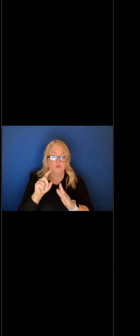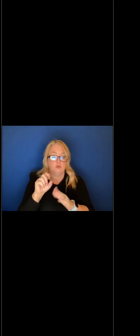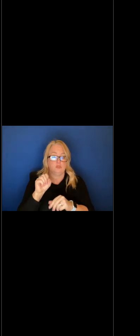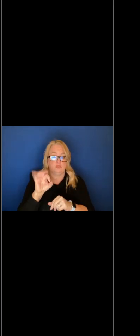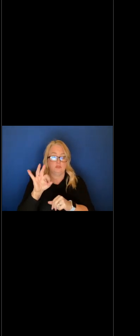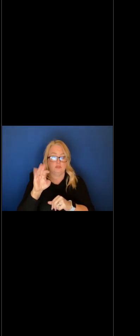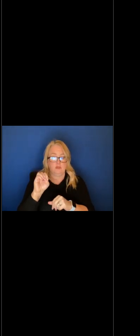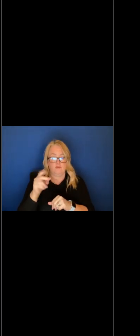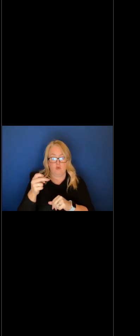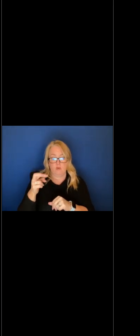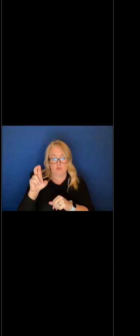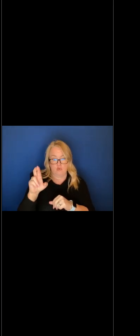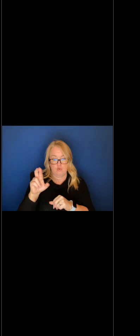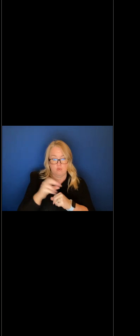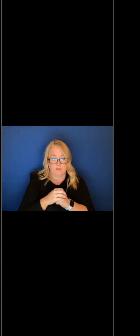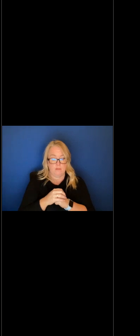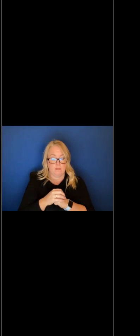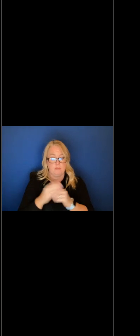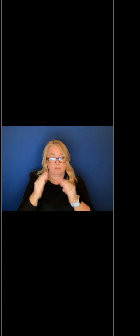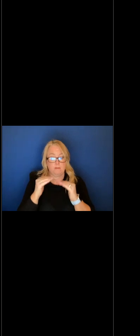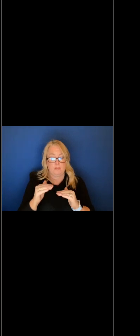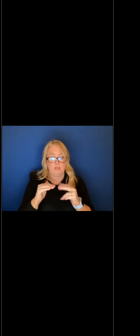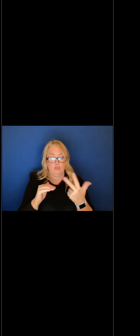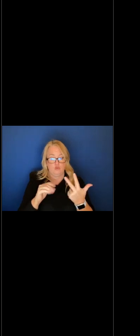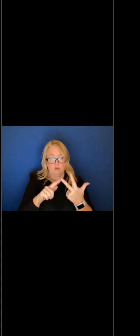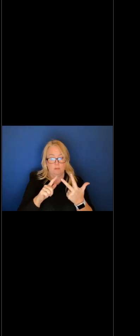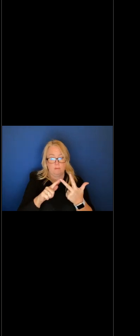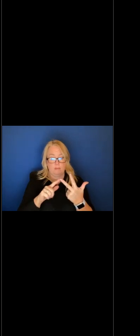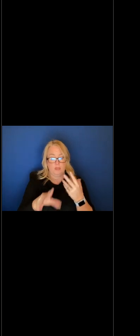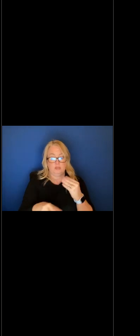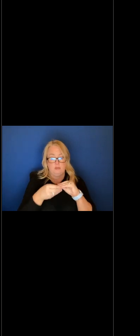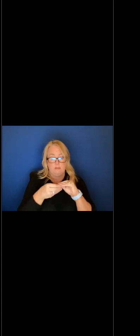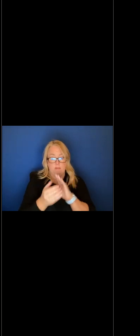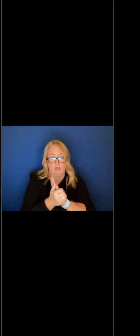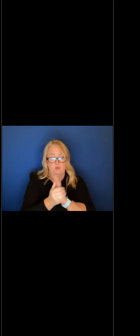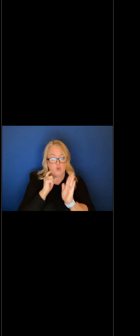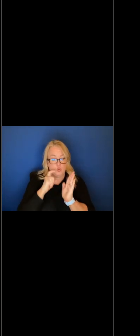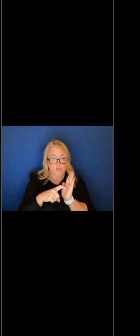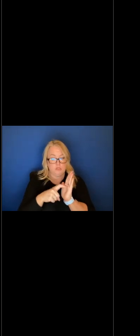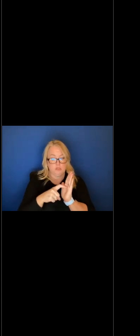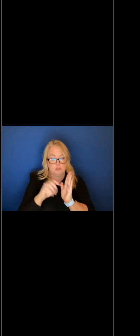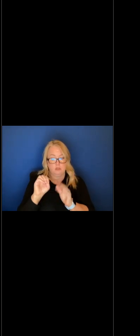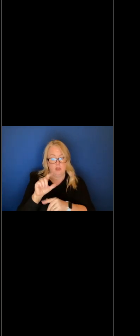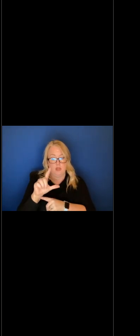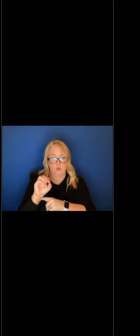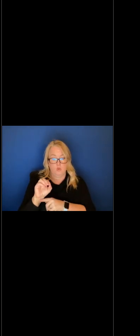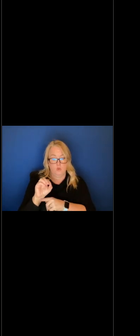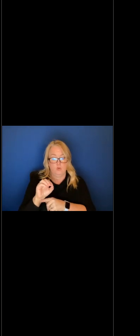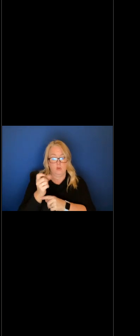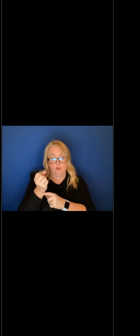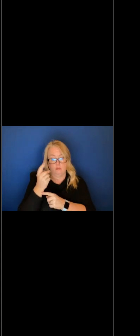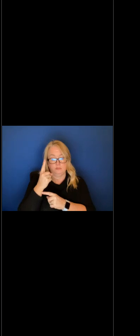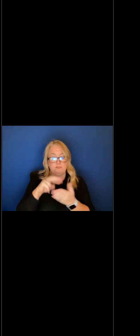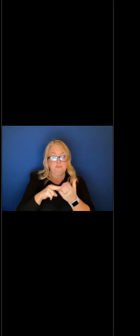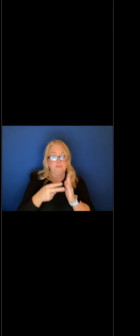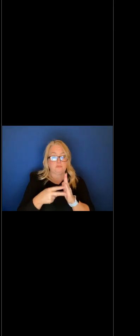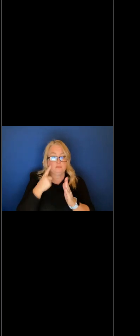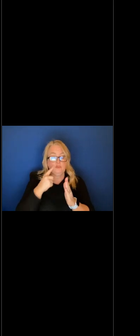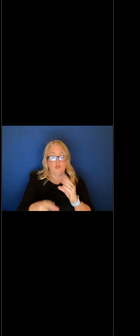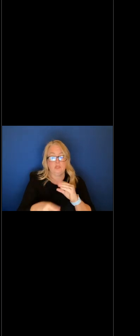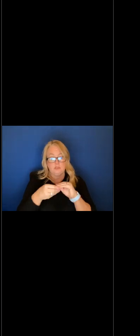safe harbor. Topic 3, the Supplemental Notice. ELO, understand